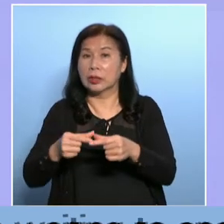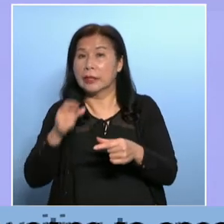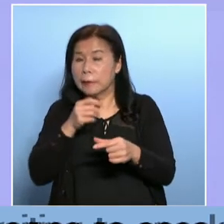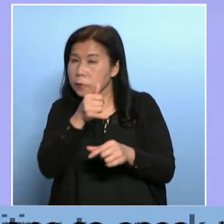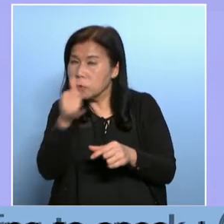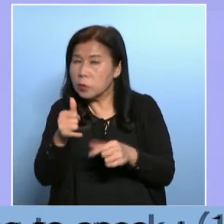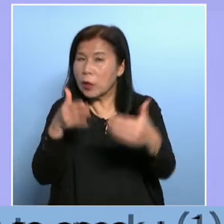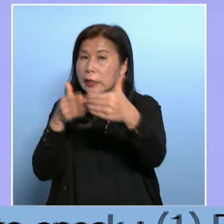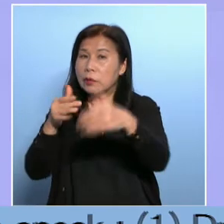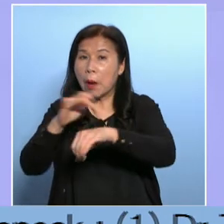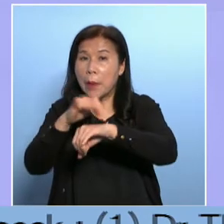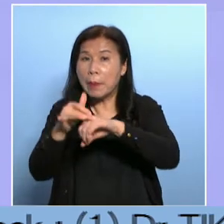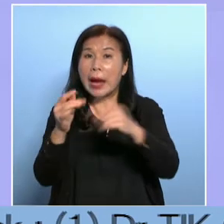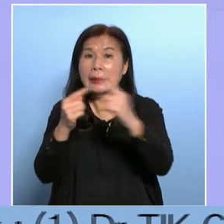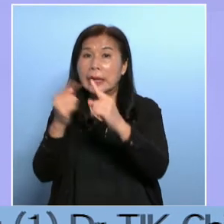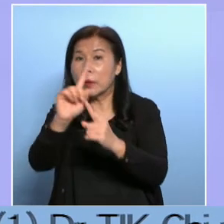smartphone